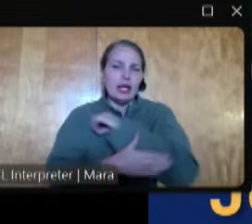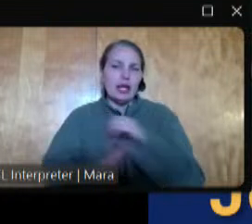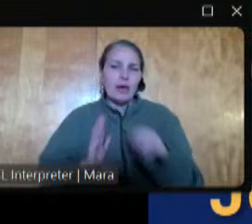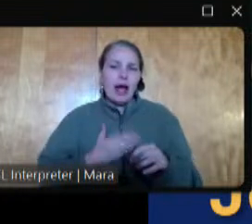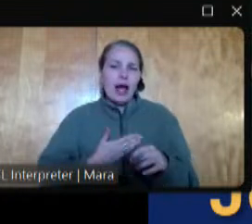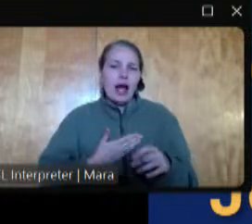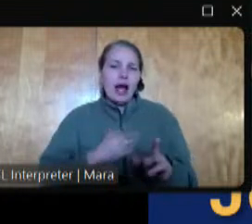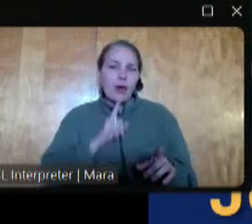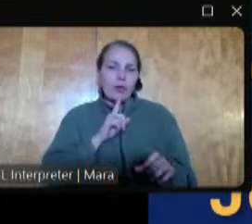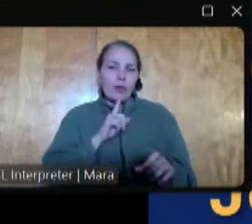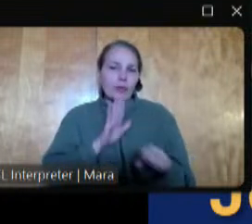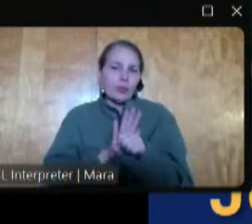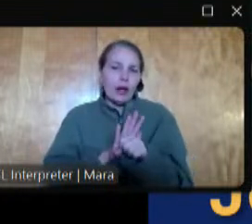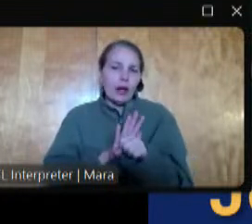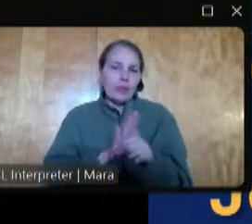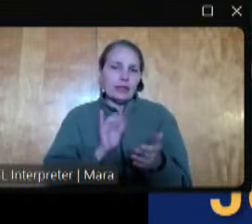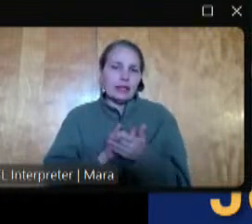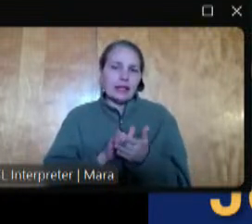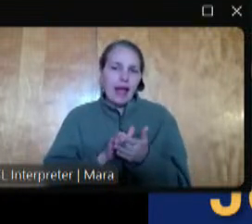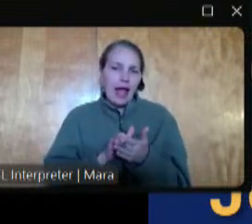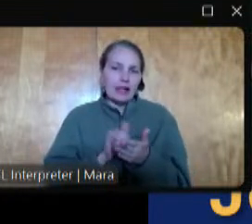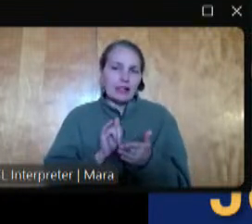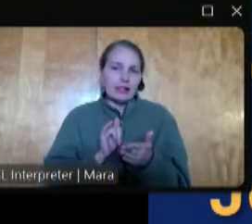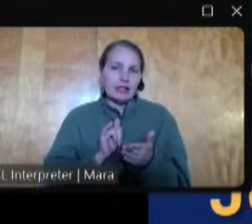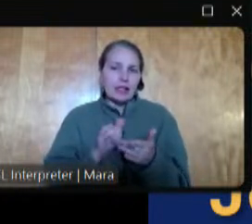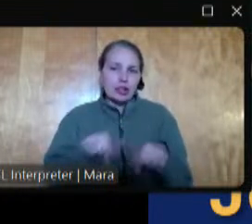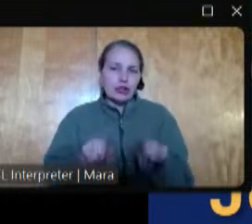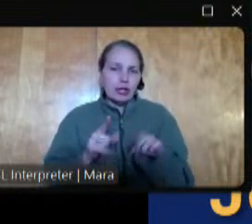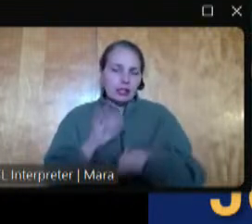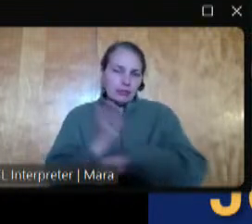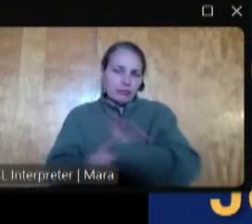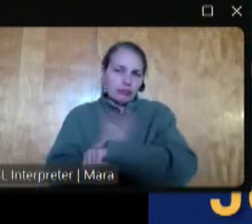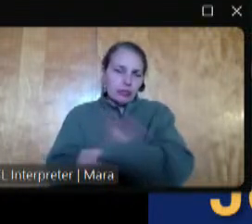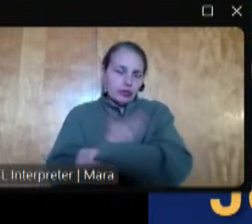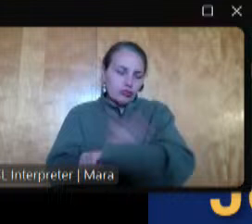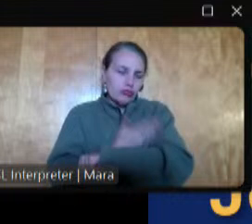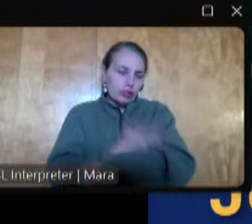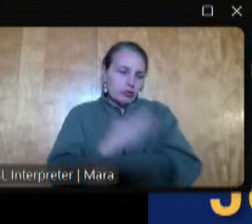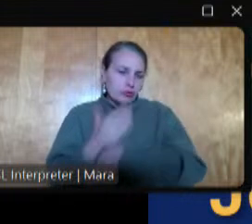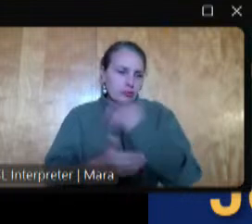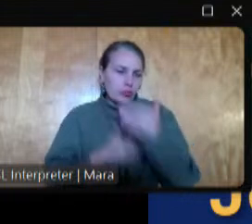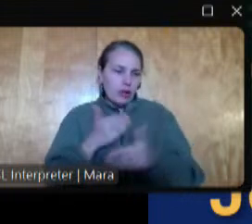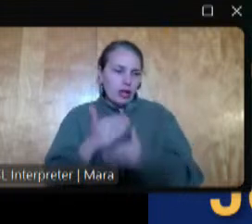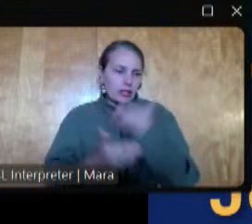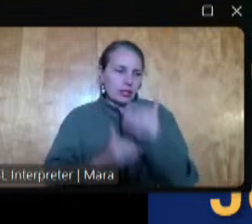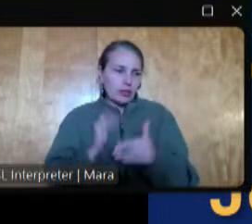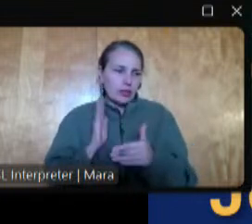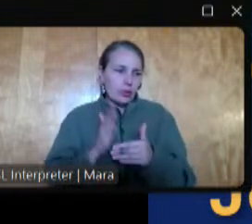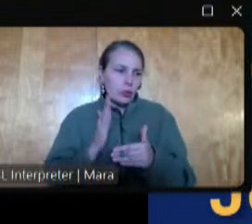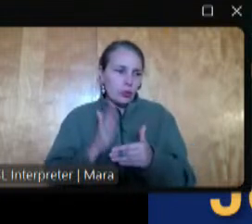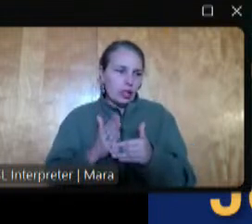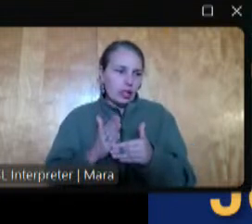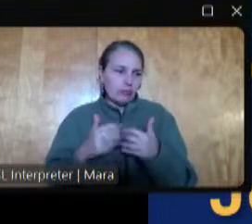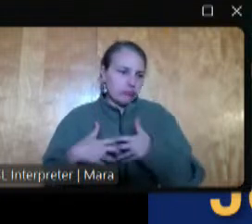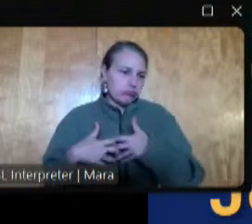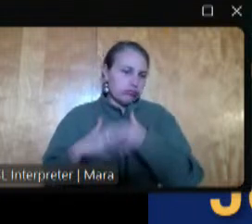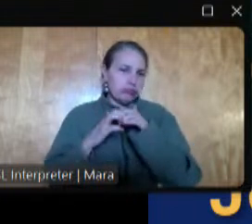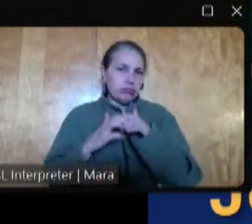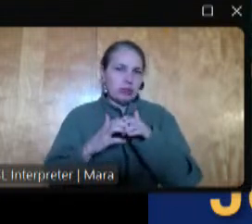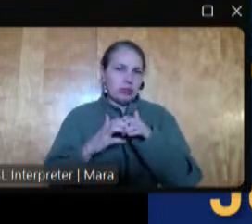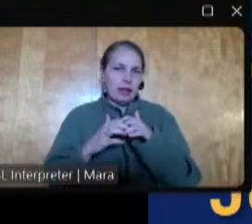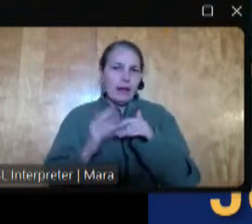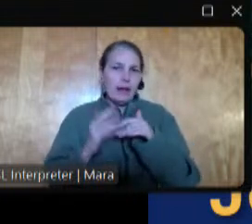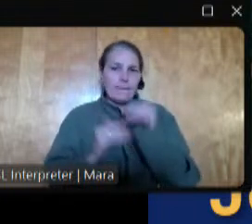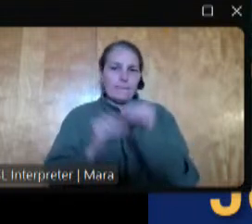is to, in our restoration process, is to restore and build back better